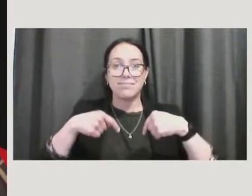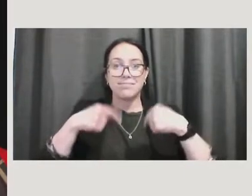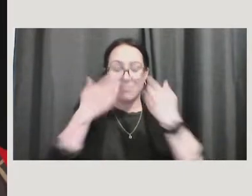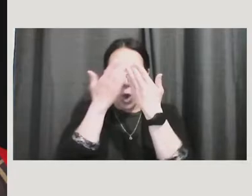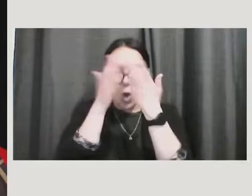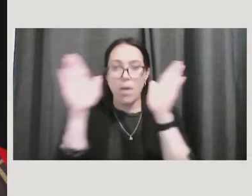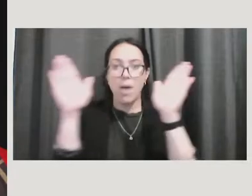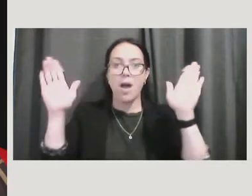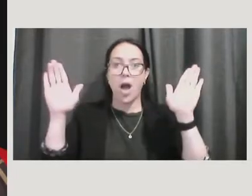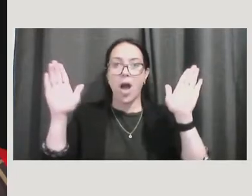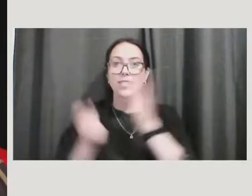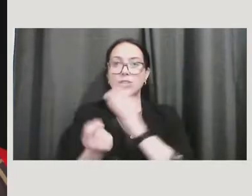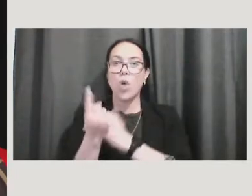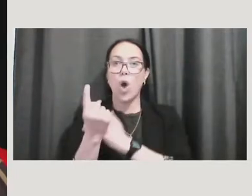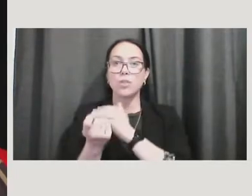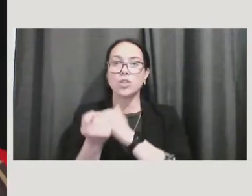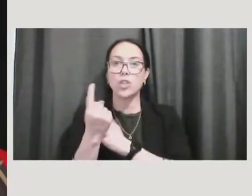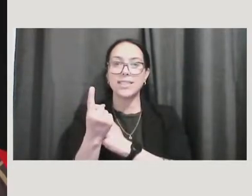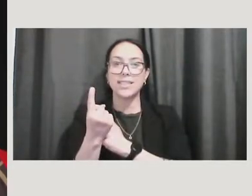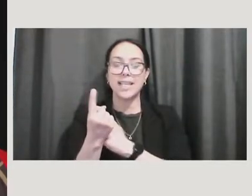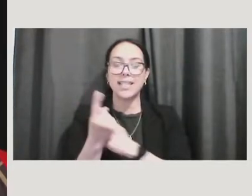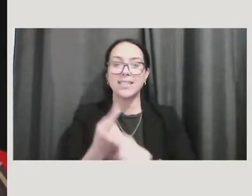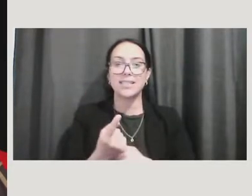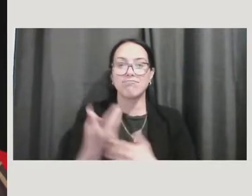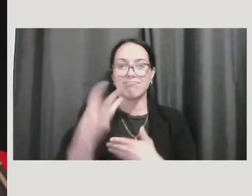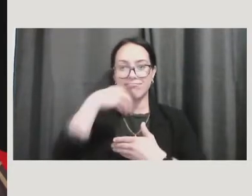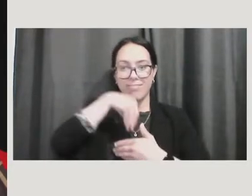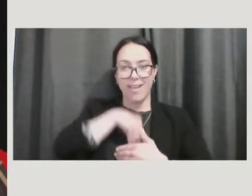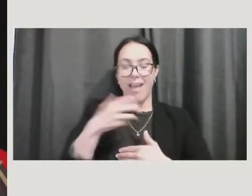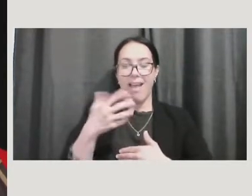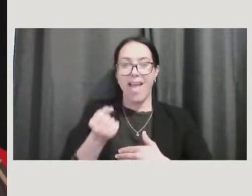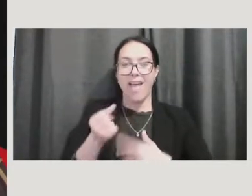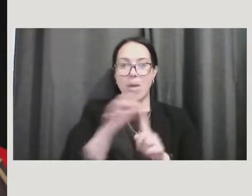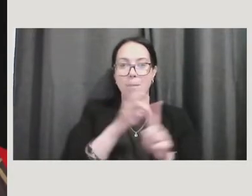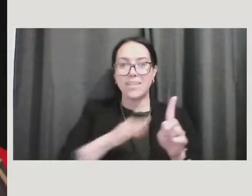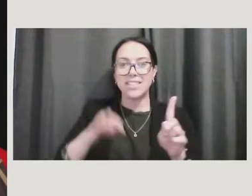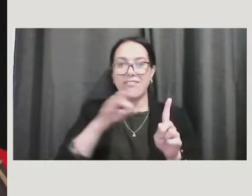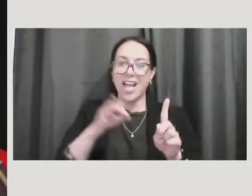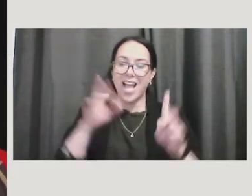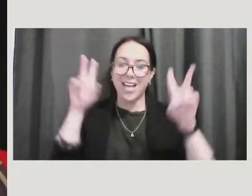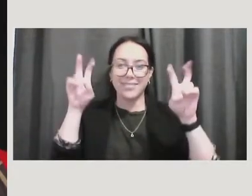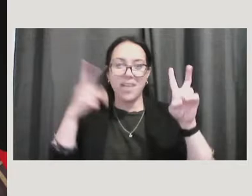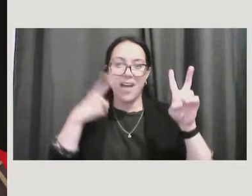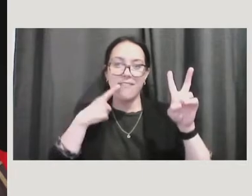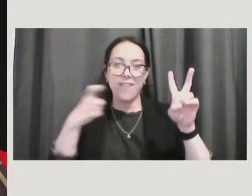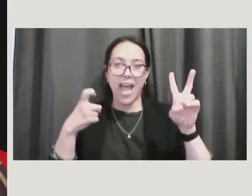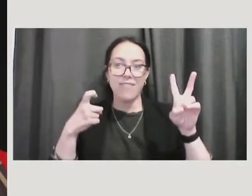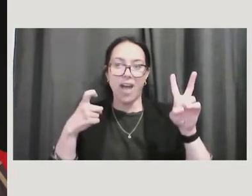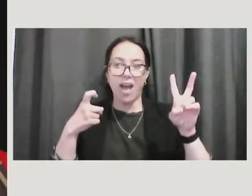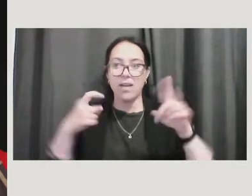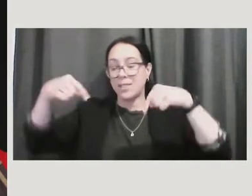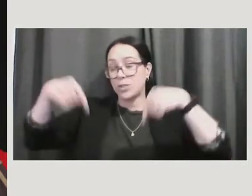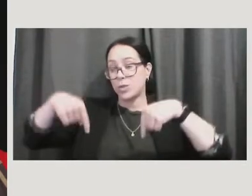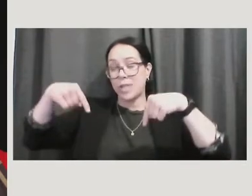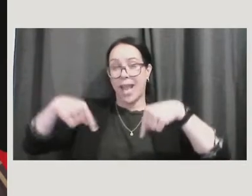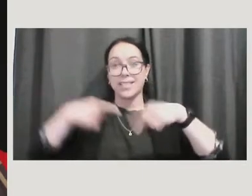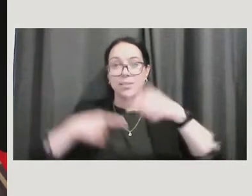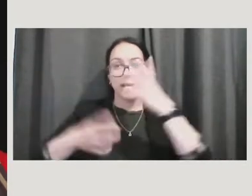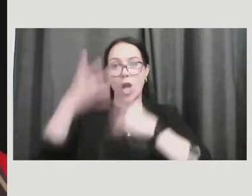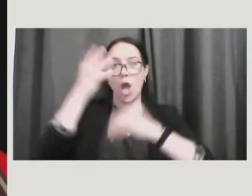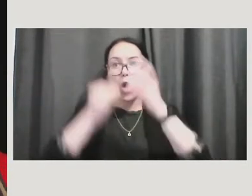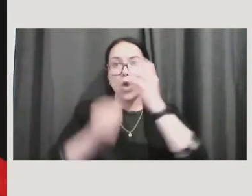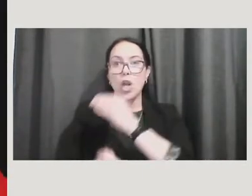Pacifica flavor and yeah just today has been a learning opportunity for me thank